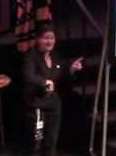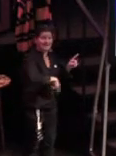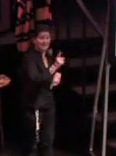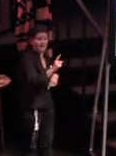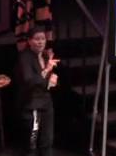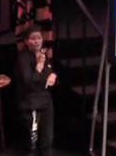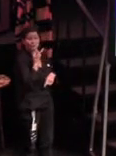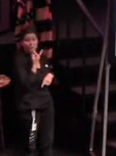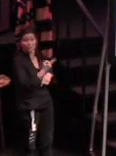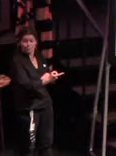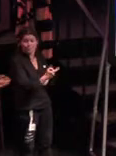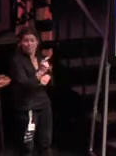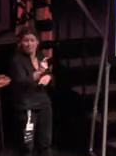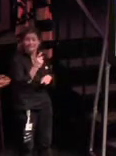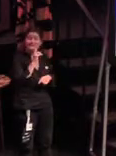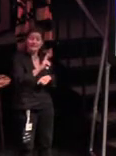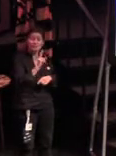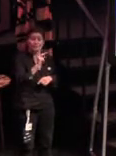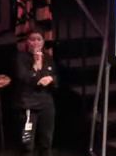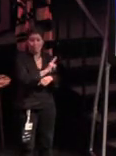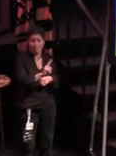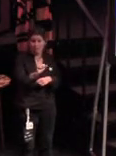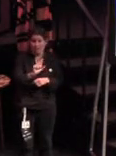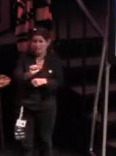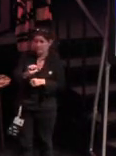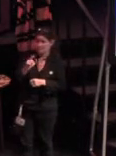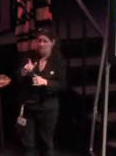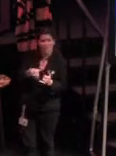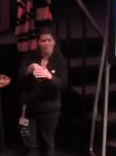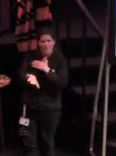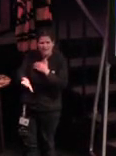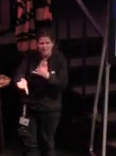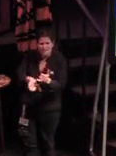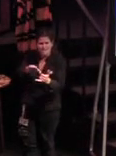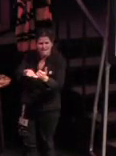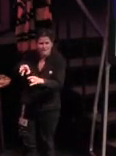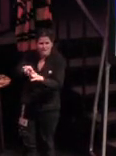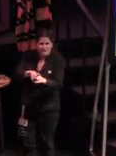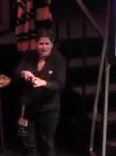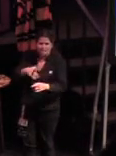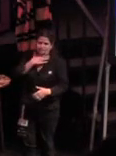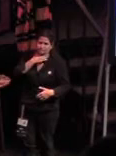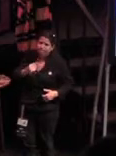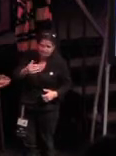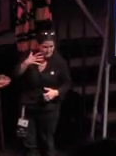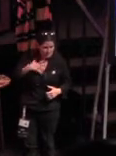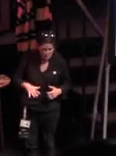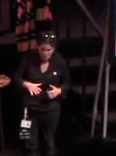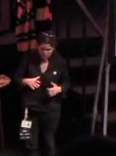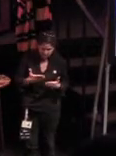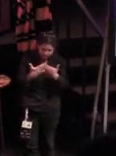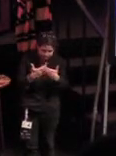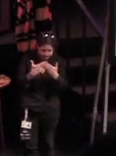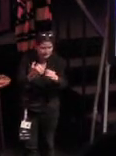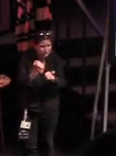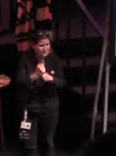secondary schools. And so I went into my final year hungry and driven to get my GCSEs and to get out of the door as quickly as